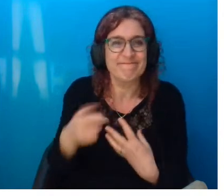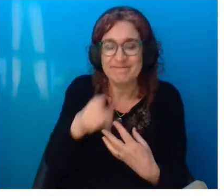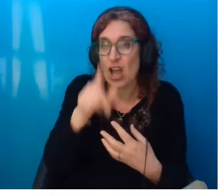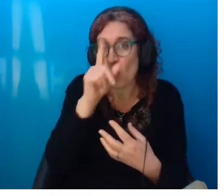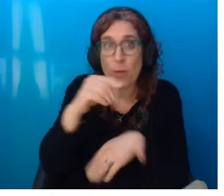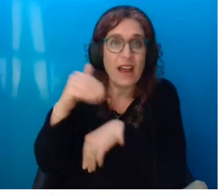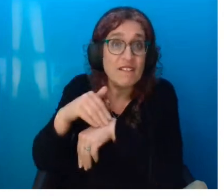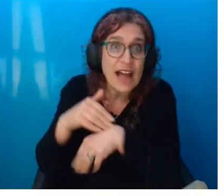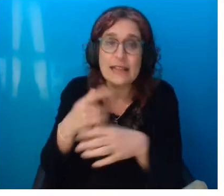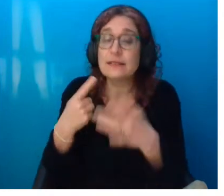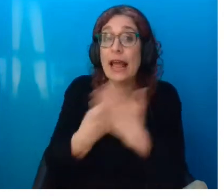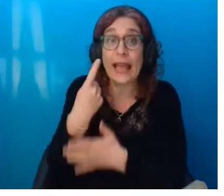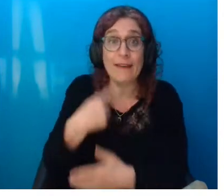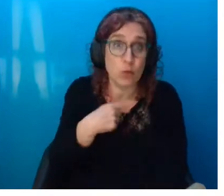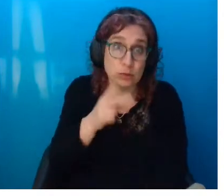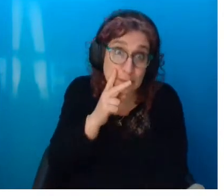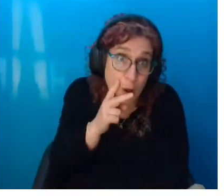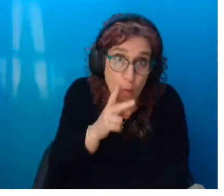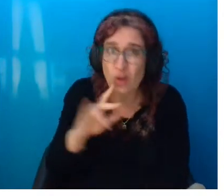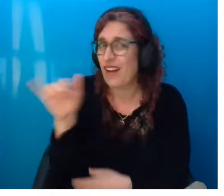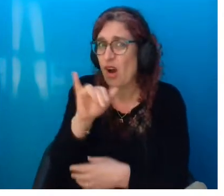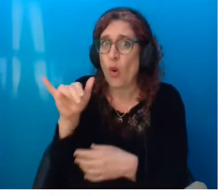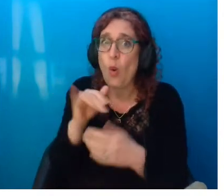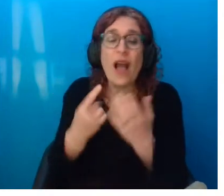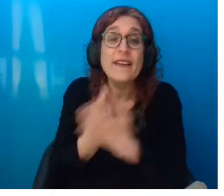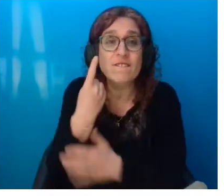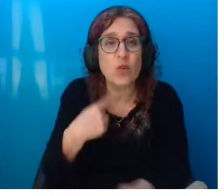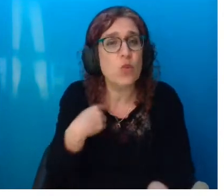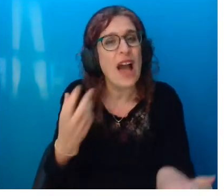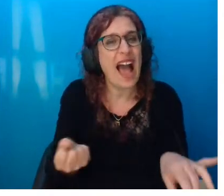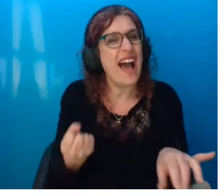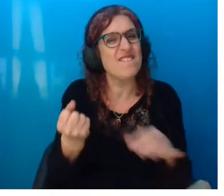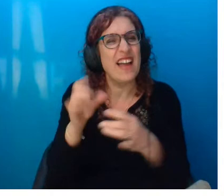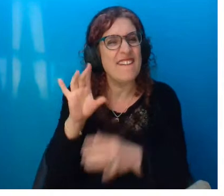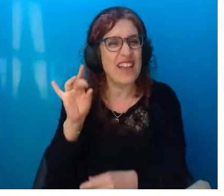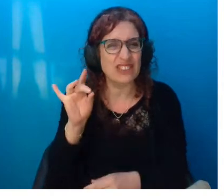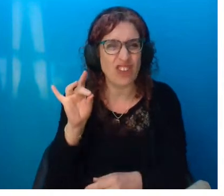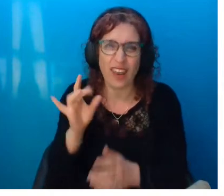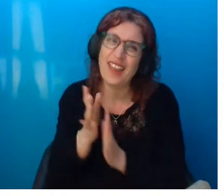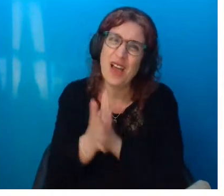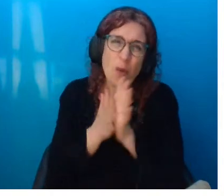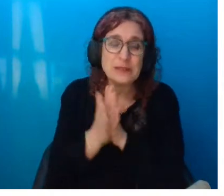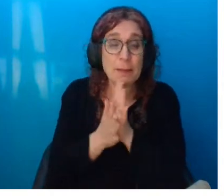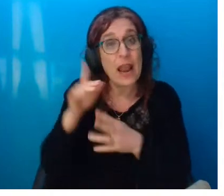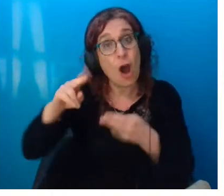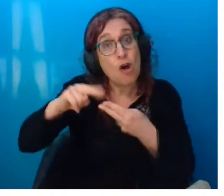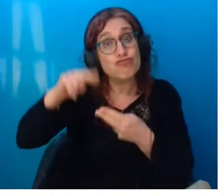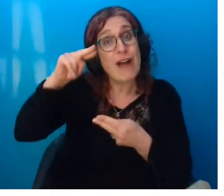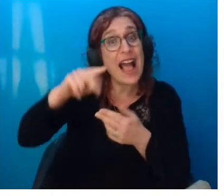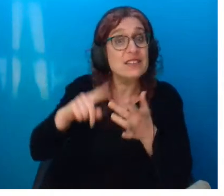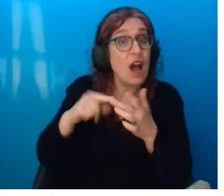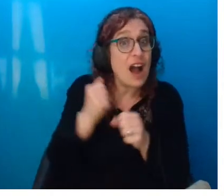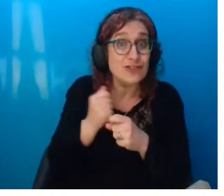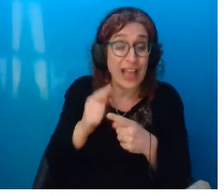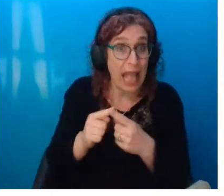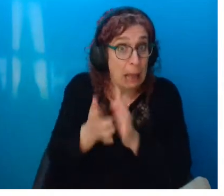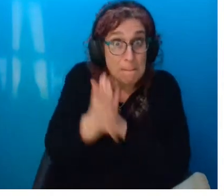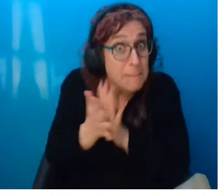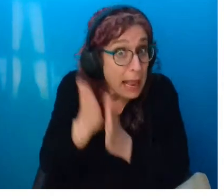smoking or infection. So a raised total IgE is not indicative of allergy at all.